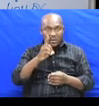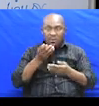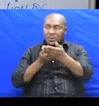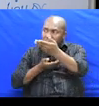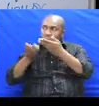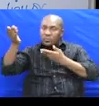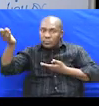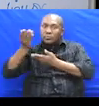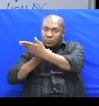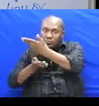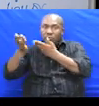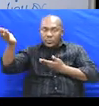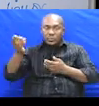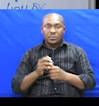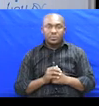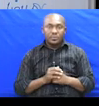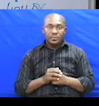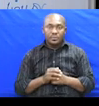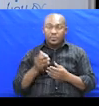oriented economy.